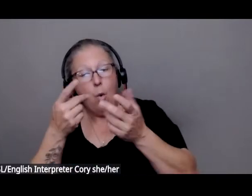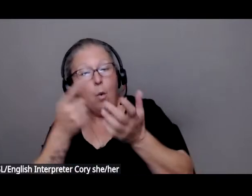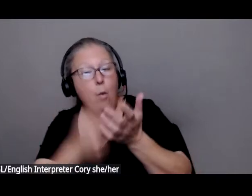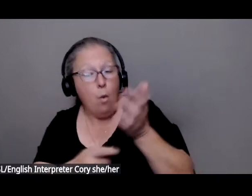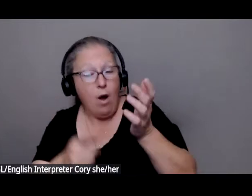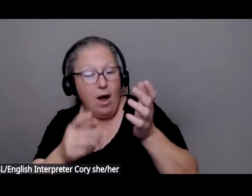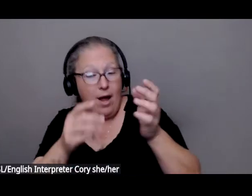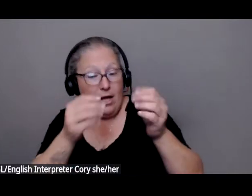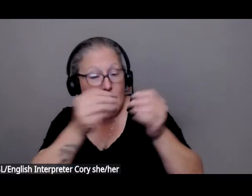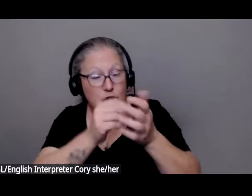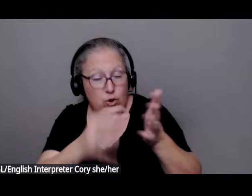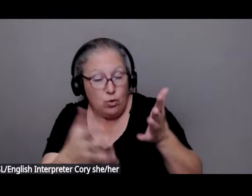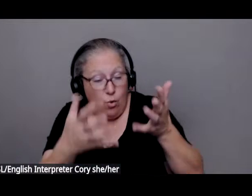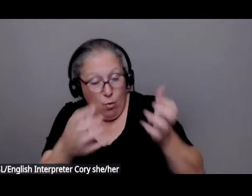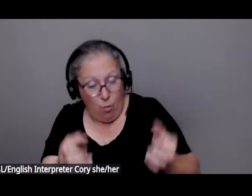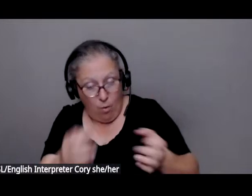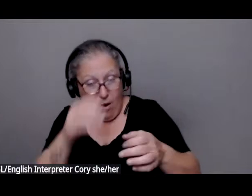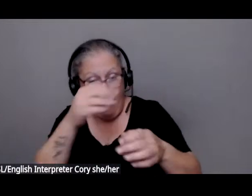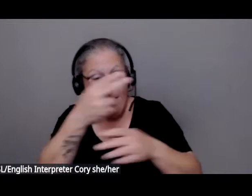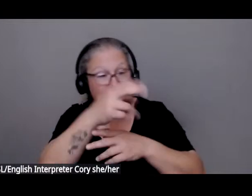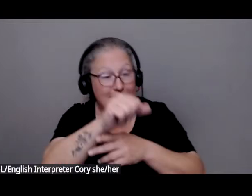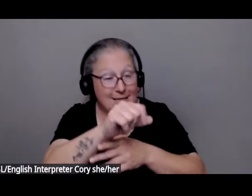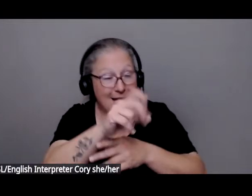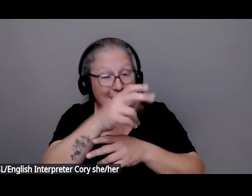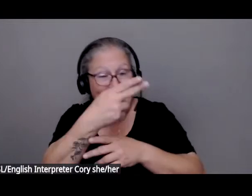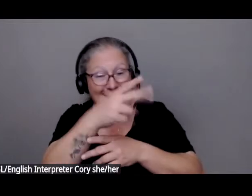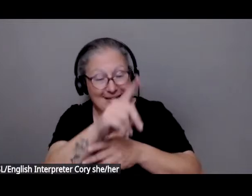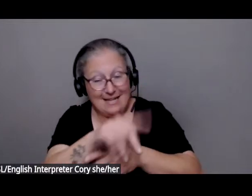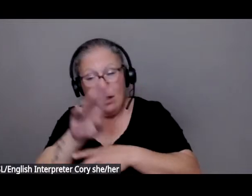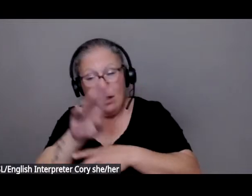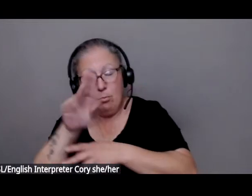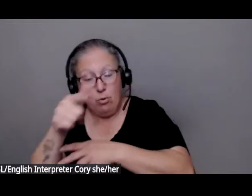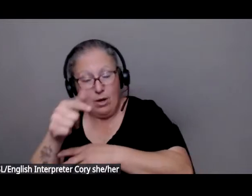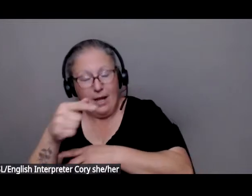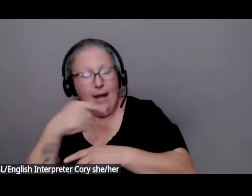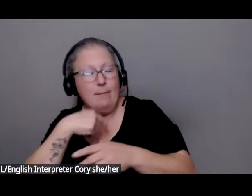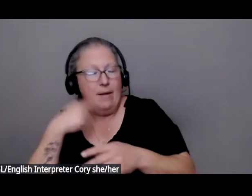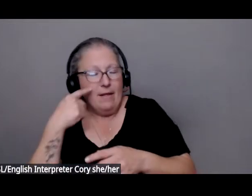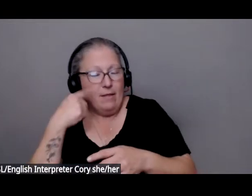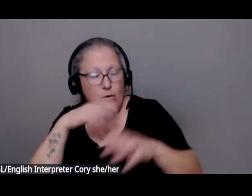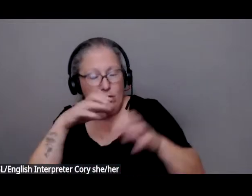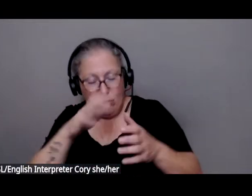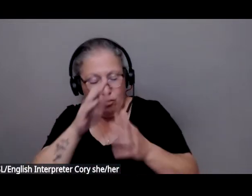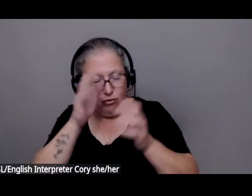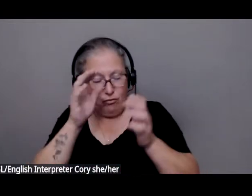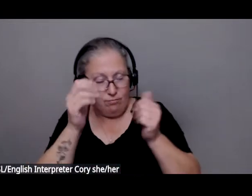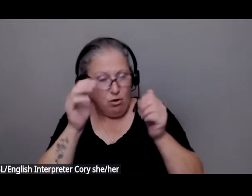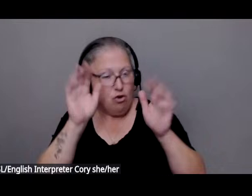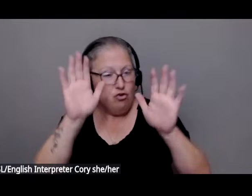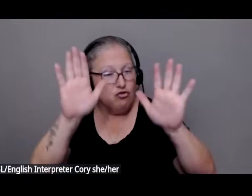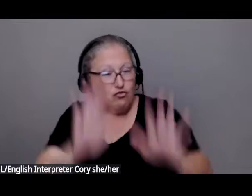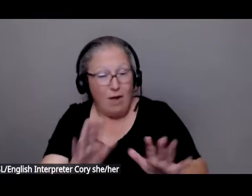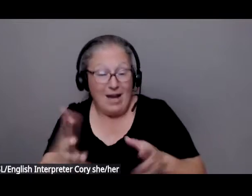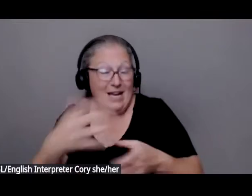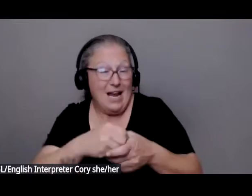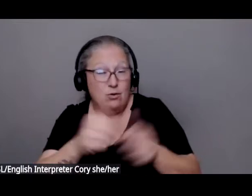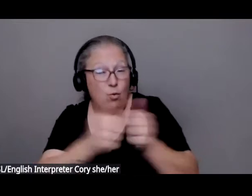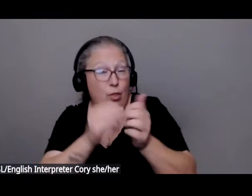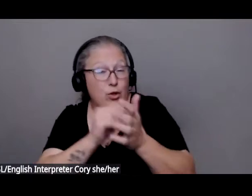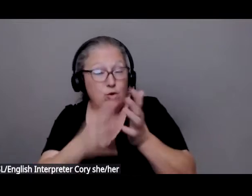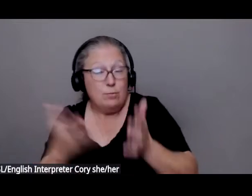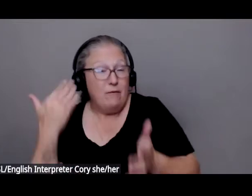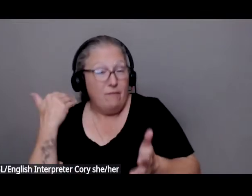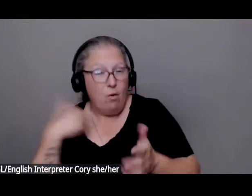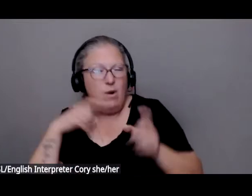at Hillsdale versus Burlingame? And I think we need to engage we've done some great engagement with students before, and I think we need to do more of